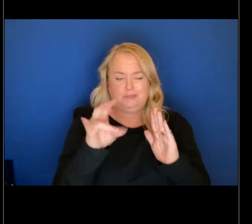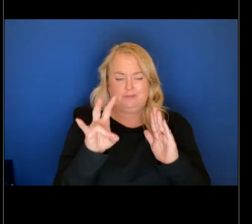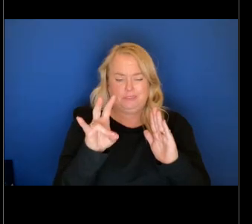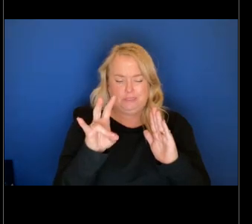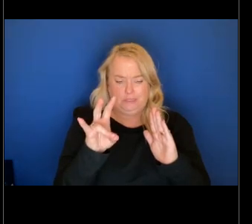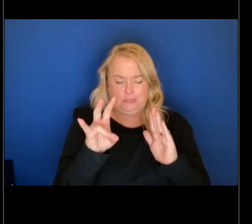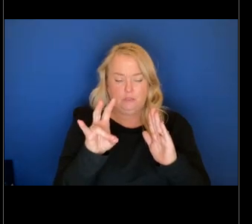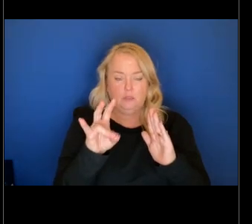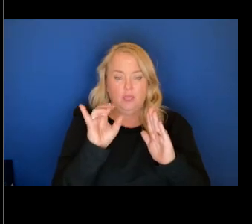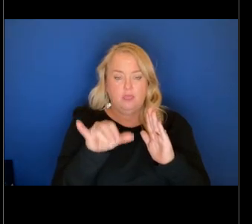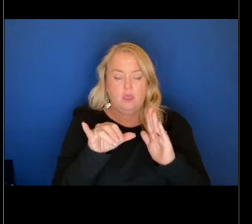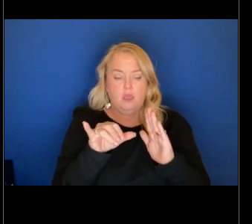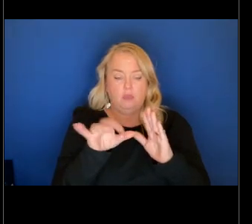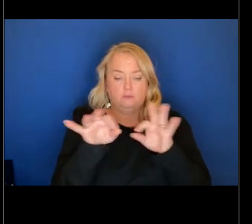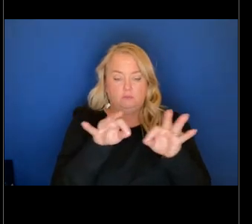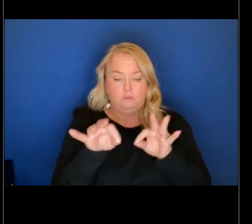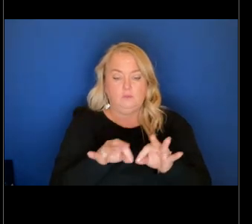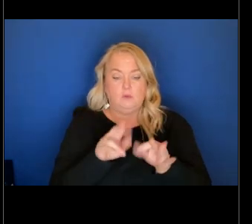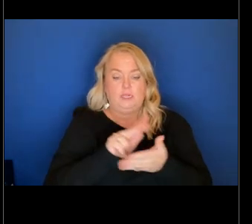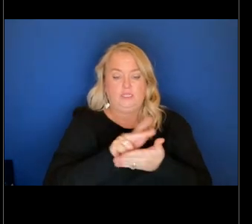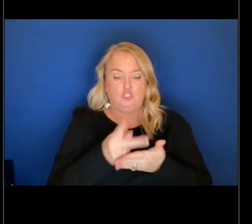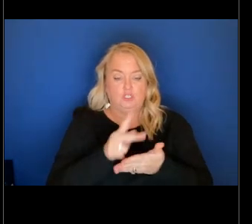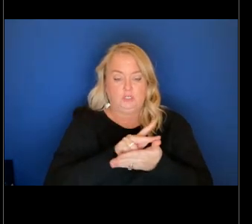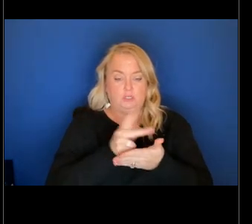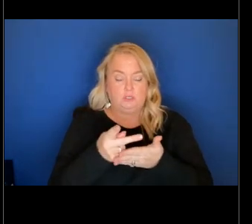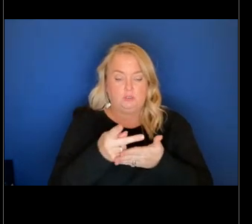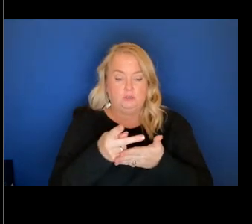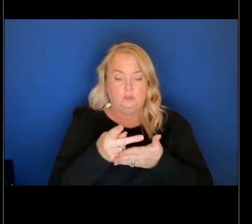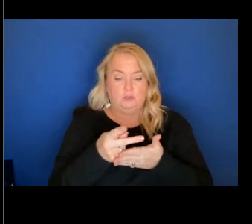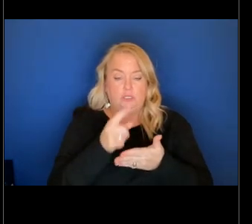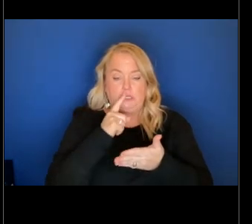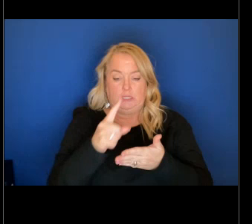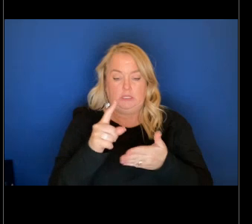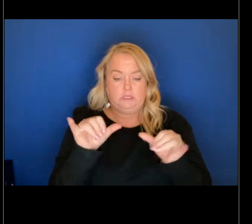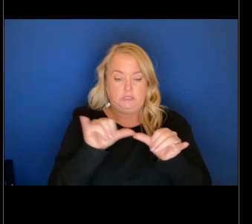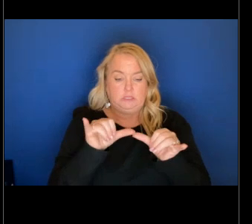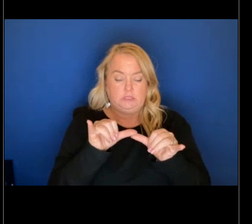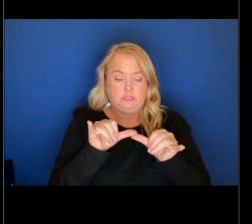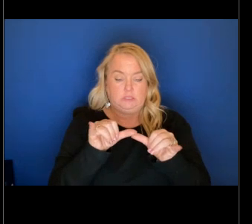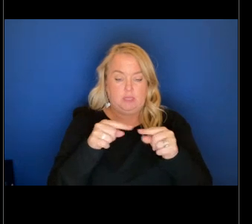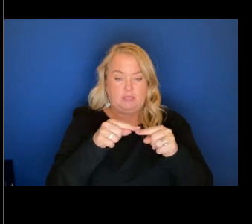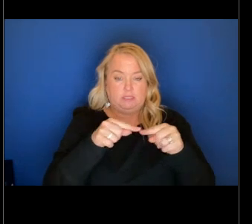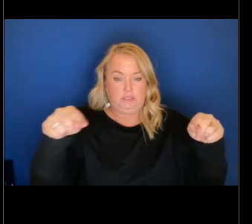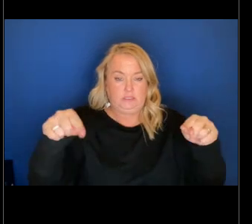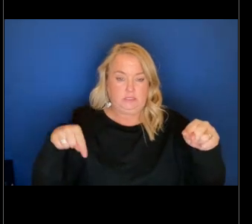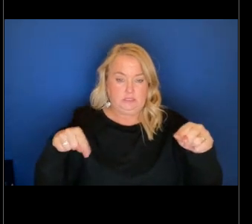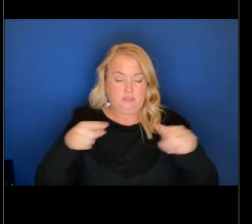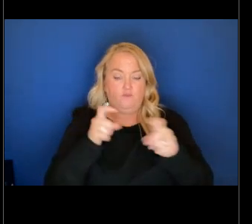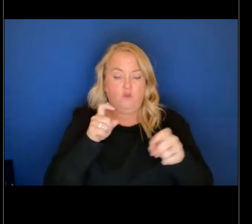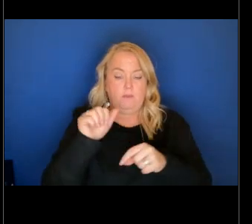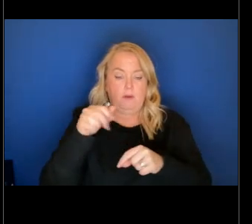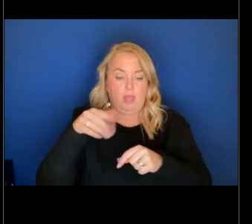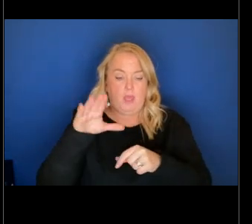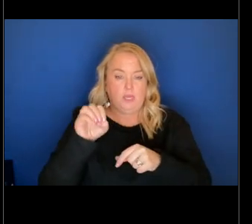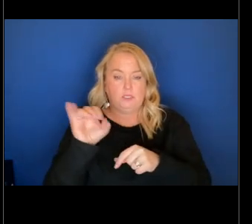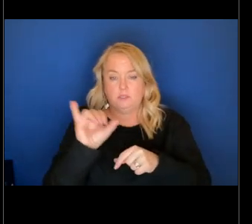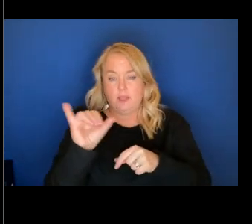a kitchen run is the distance between an appliance such as